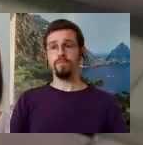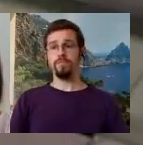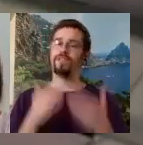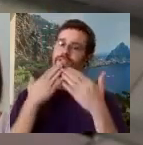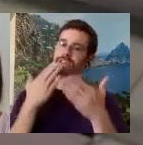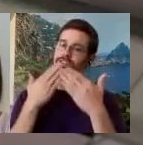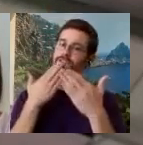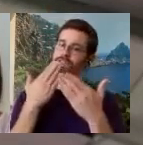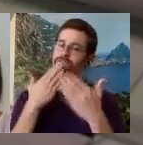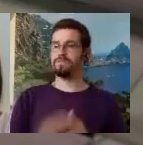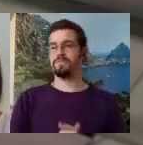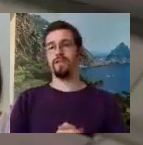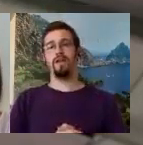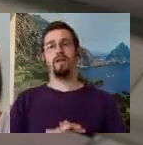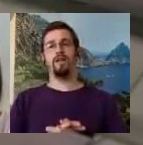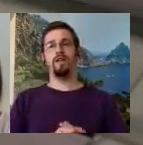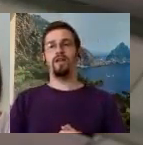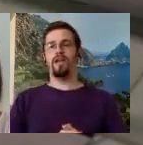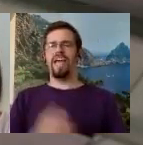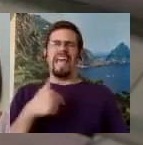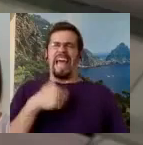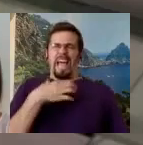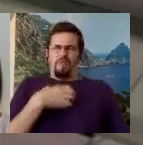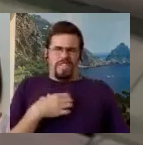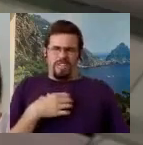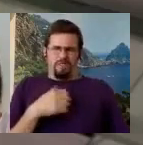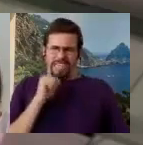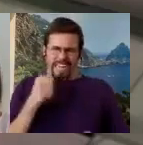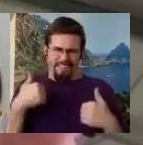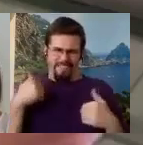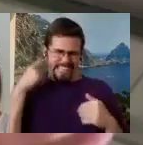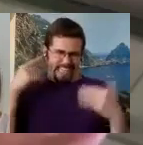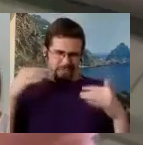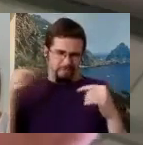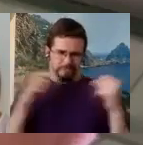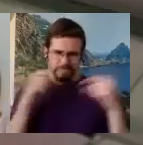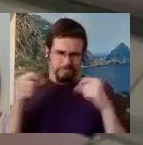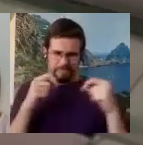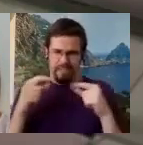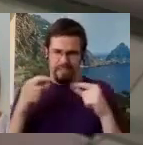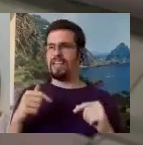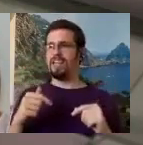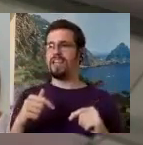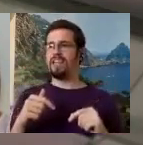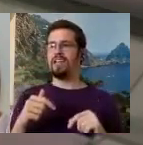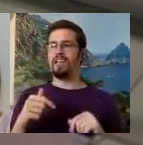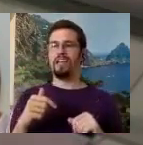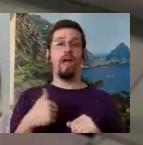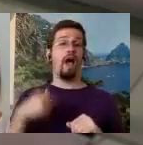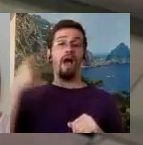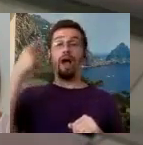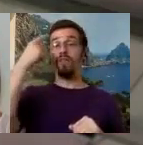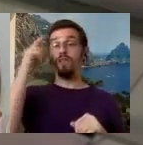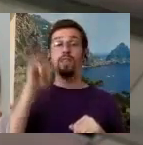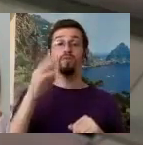a person and as a student to learn sign writing, and it was quite amazing.